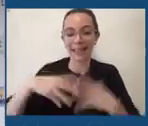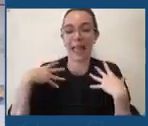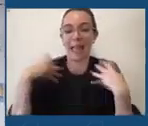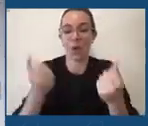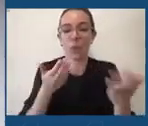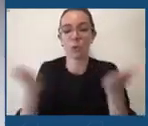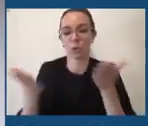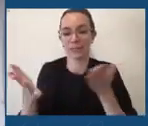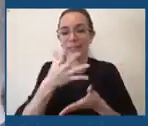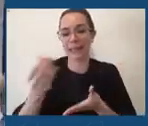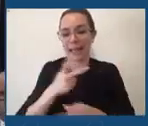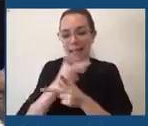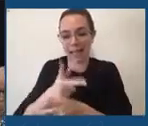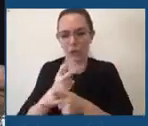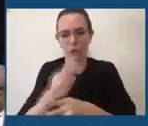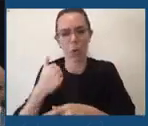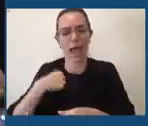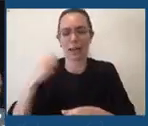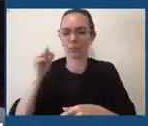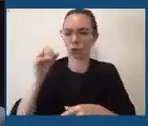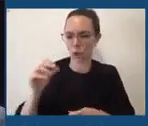care. And so I am so honored